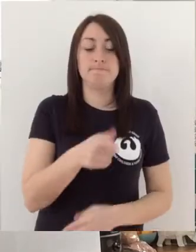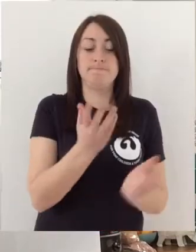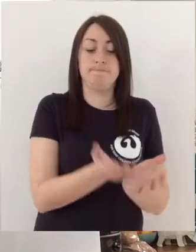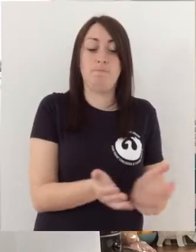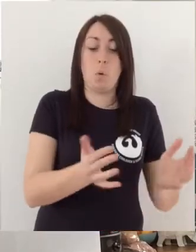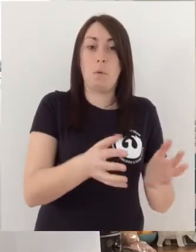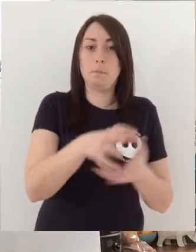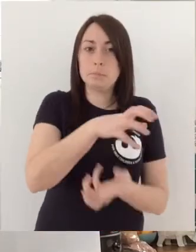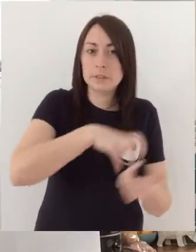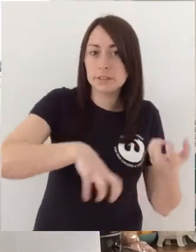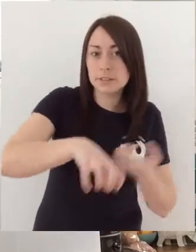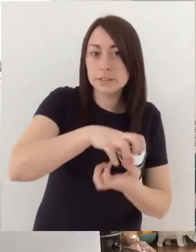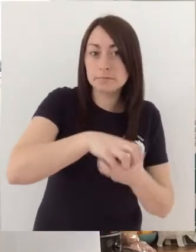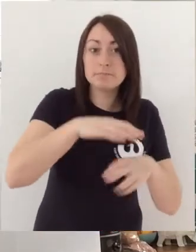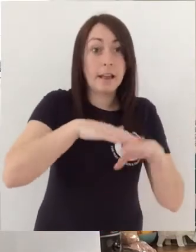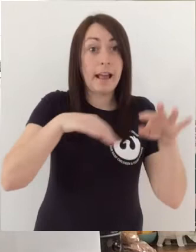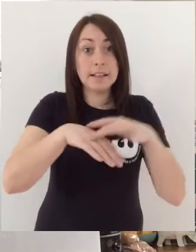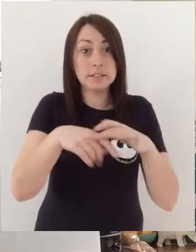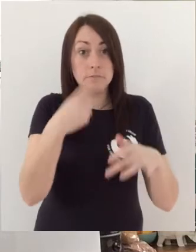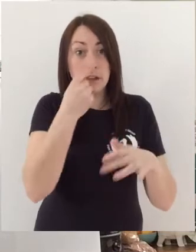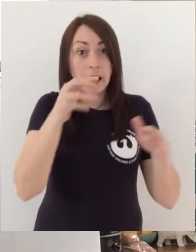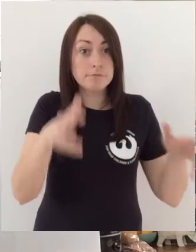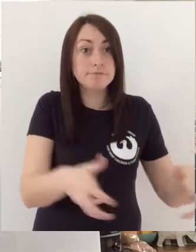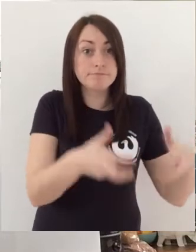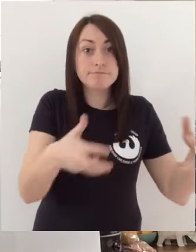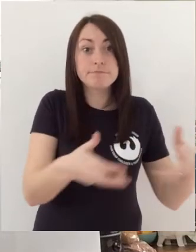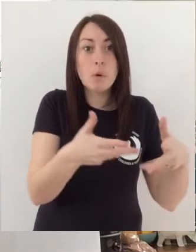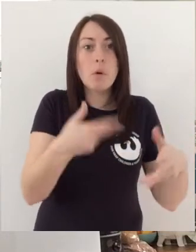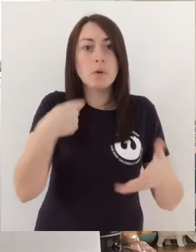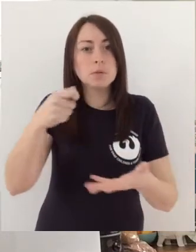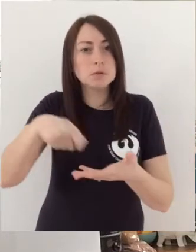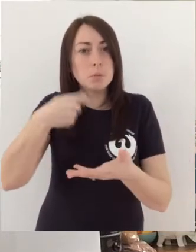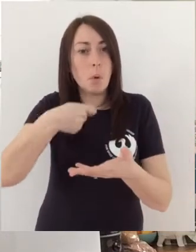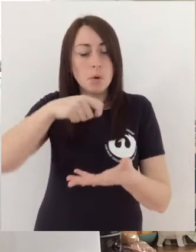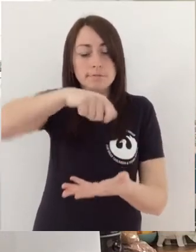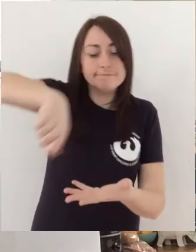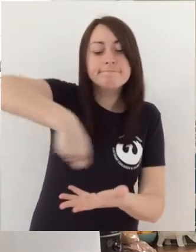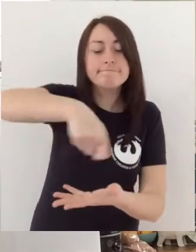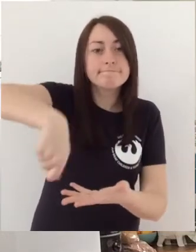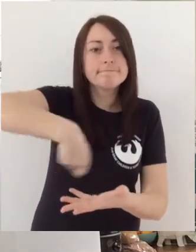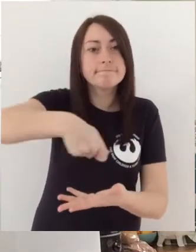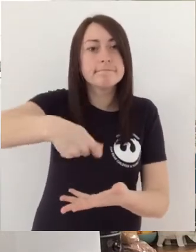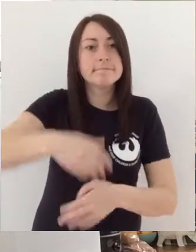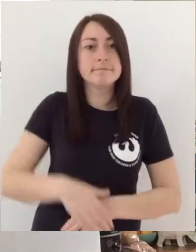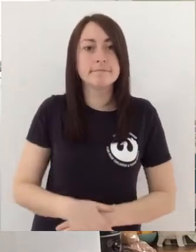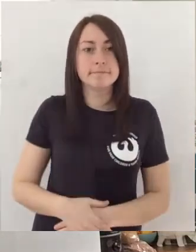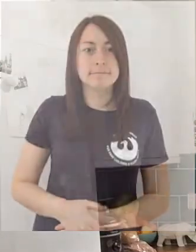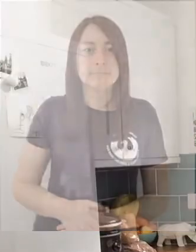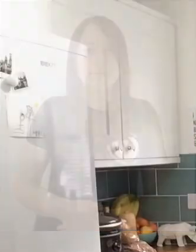What you can do is either use your hands or a spoon just to toss all of those potato wedges.